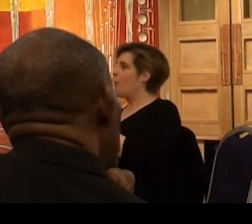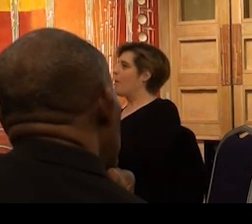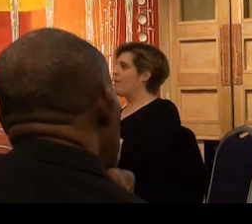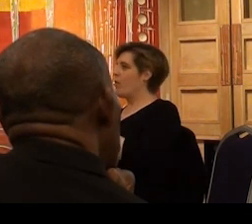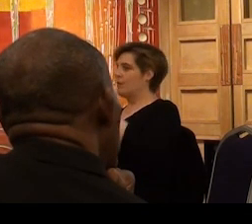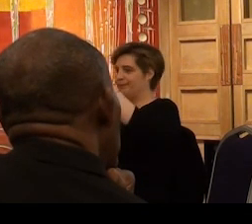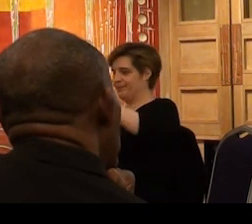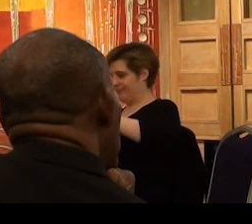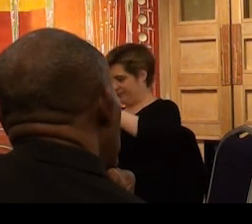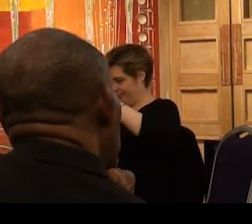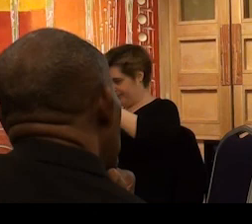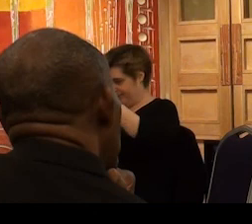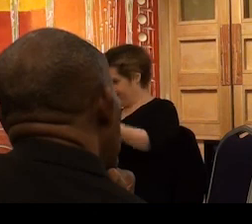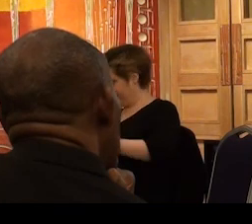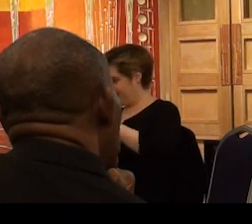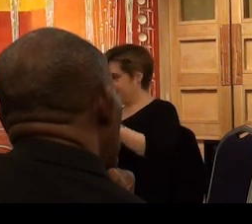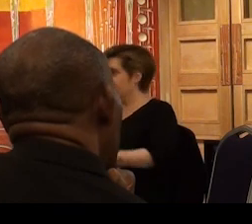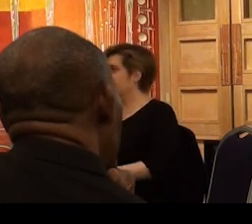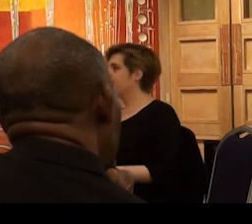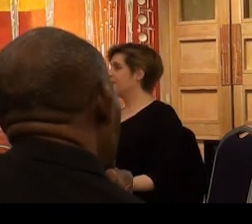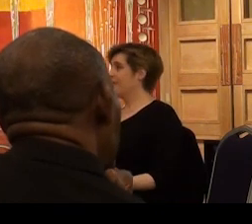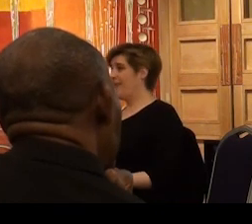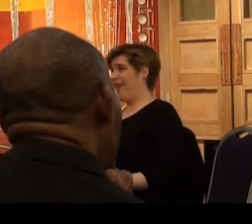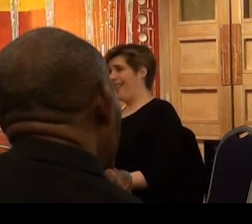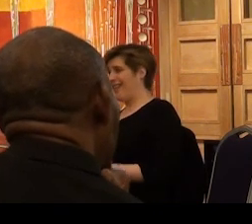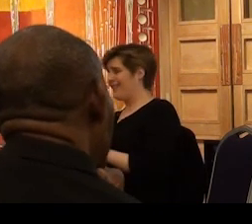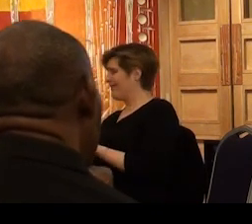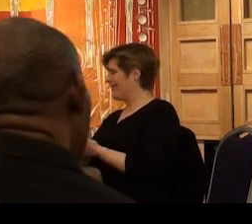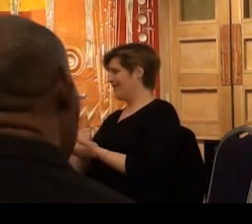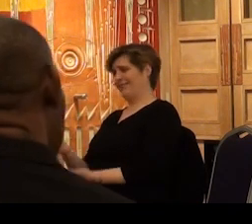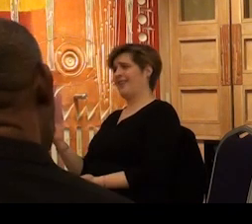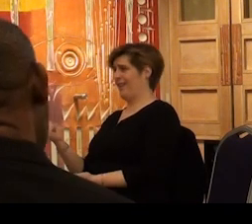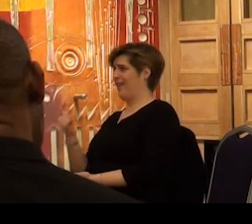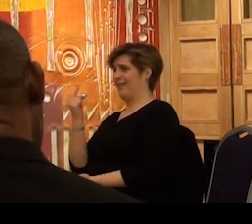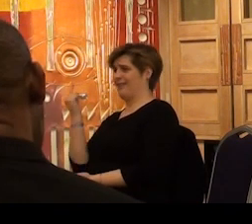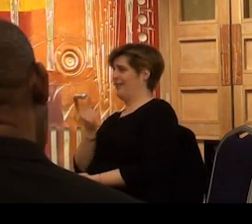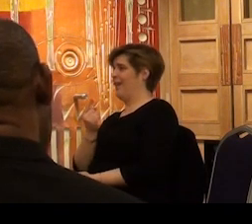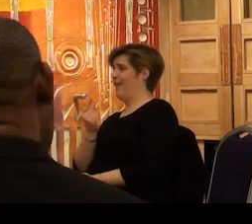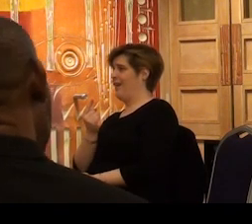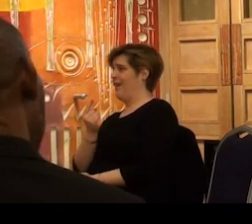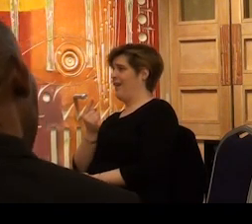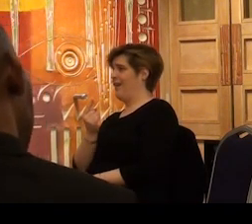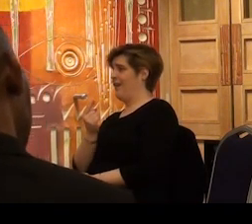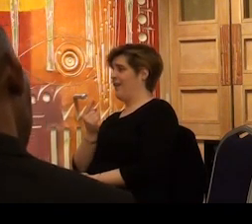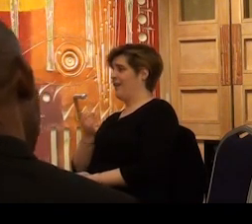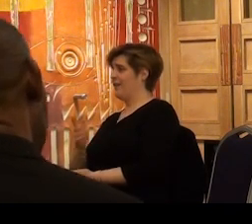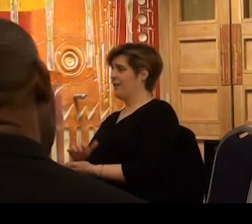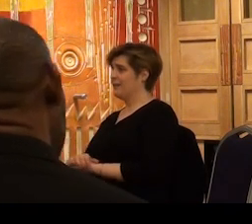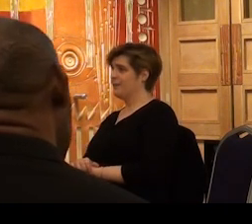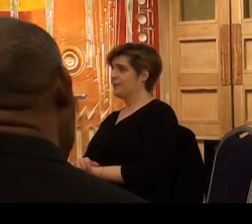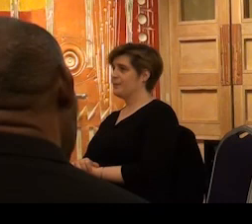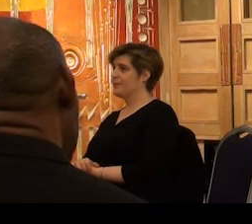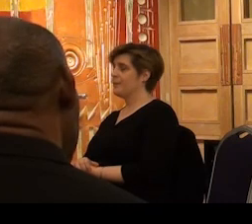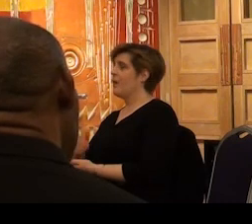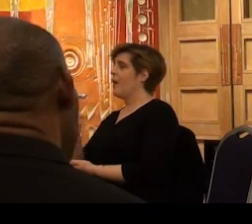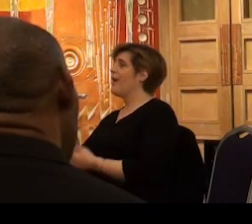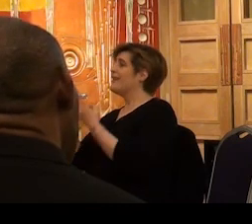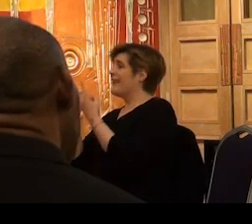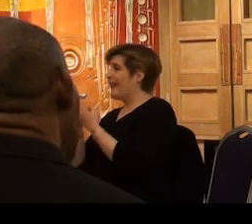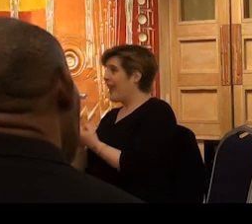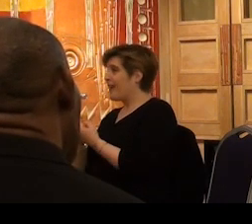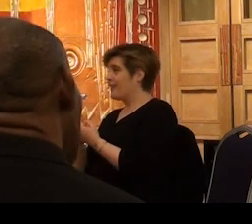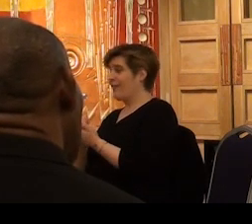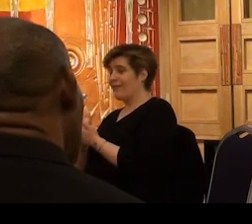fine. You know, that's brilliant. And that's amazing. And I think some things that are amazing in schools are not just about grades and